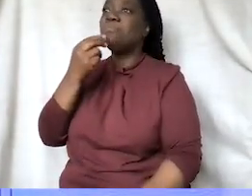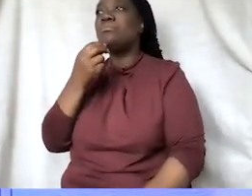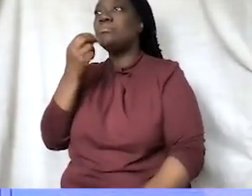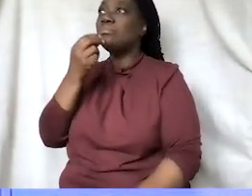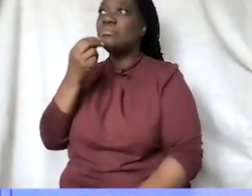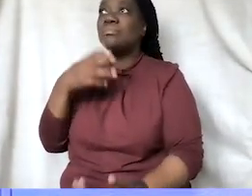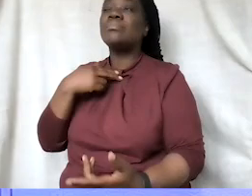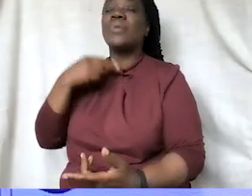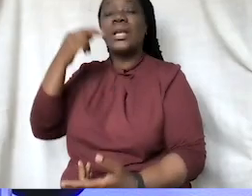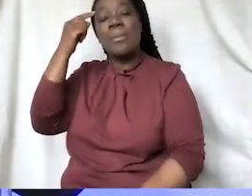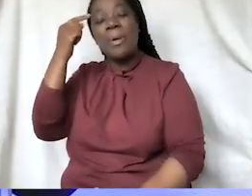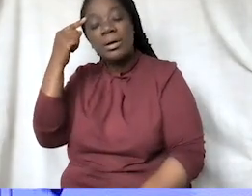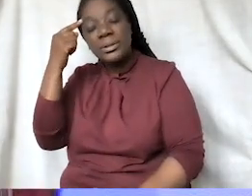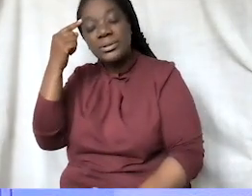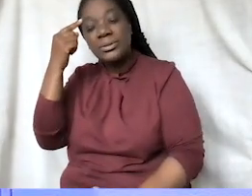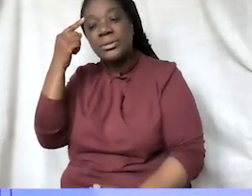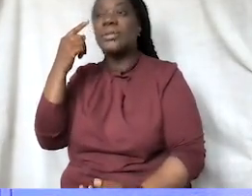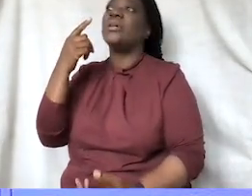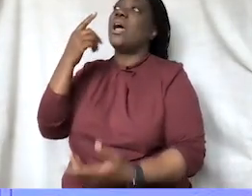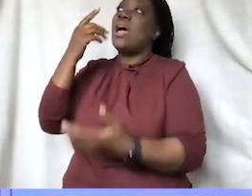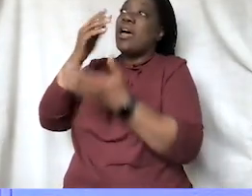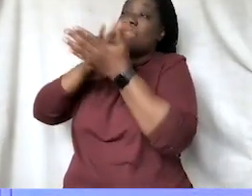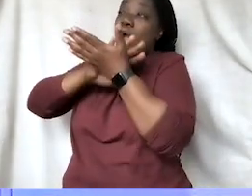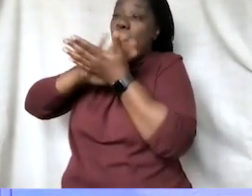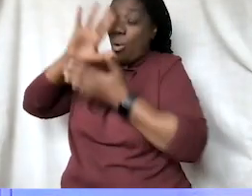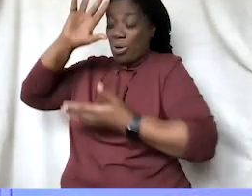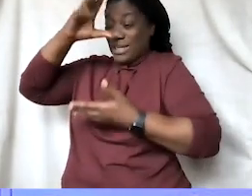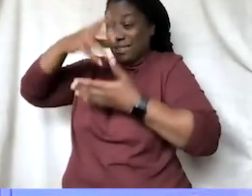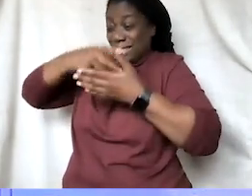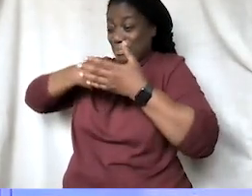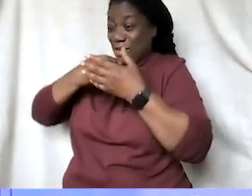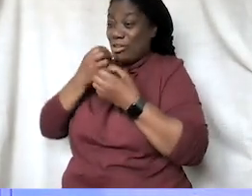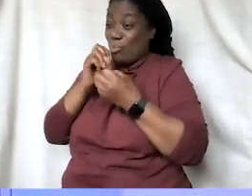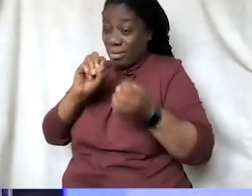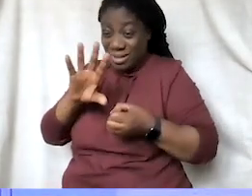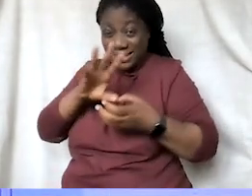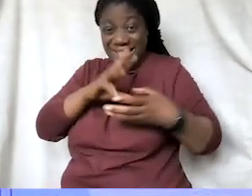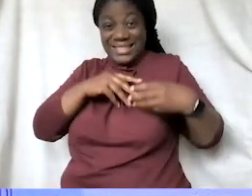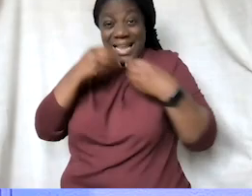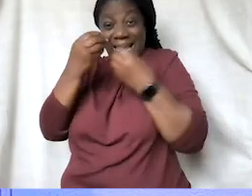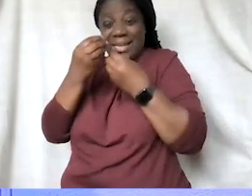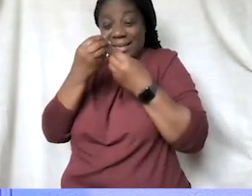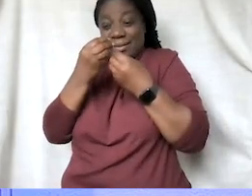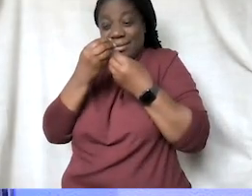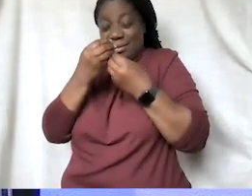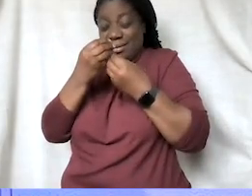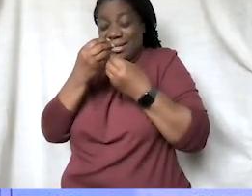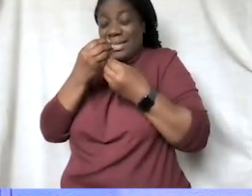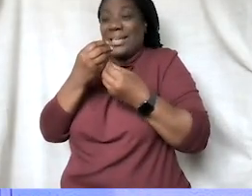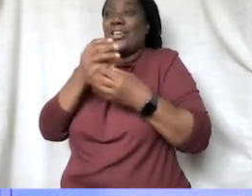said that the Holy Spirit intercedes for us with groanings too deep for